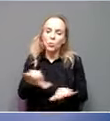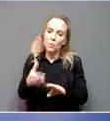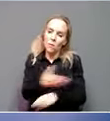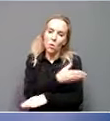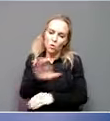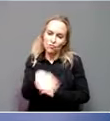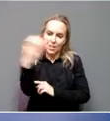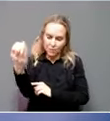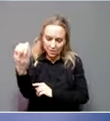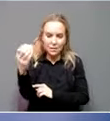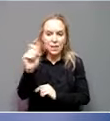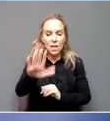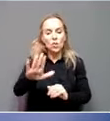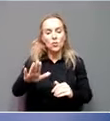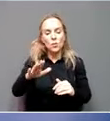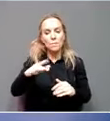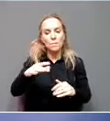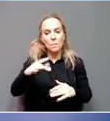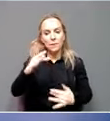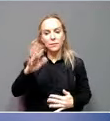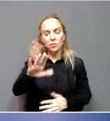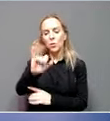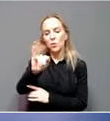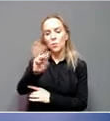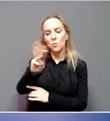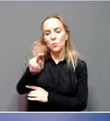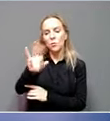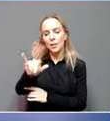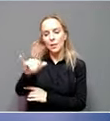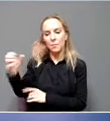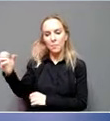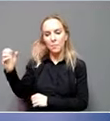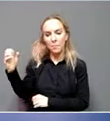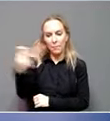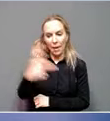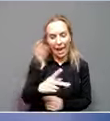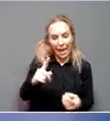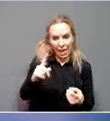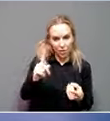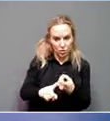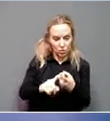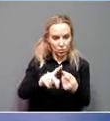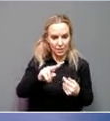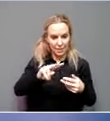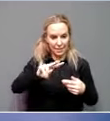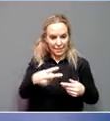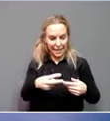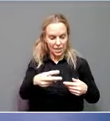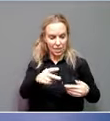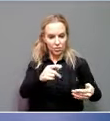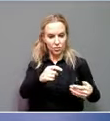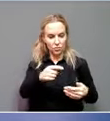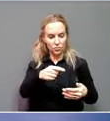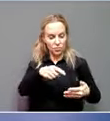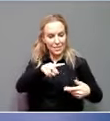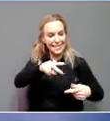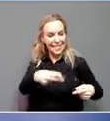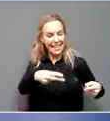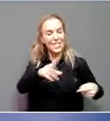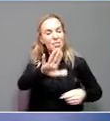get your immunity back to where it was 2 weeks after you took the second shot of Pfizer or Moderna, then you